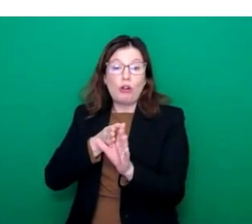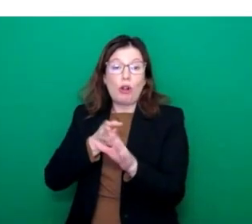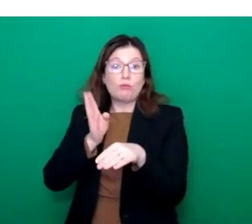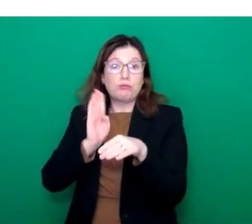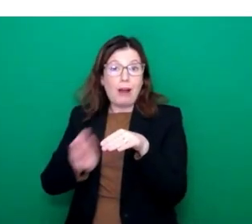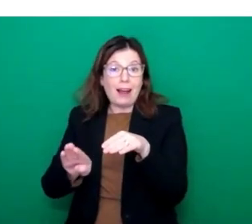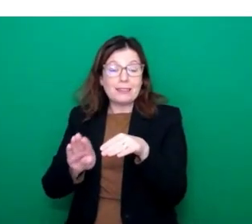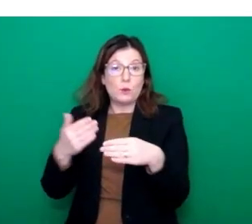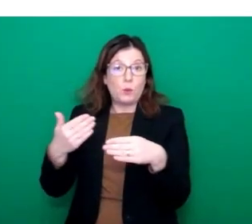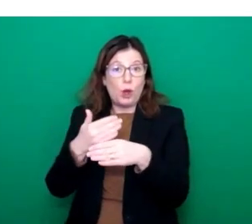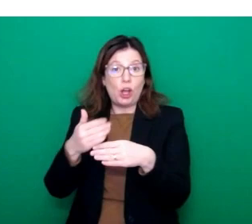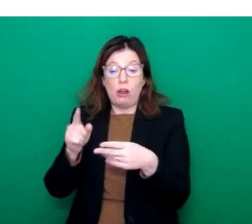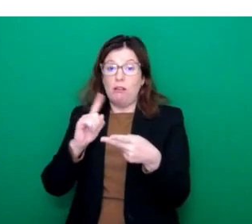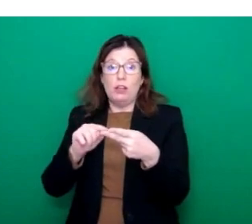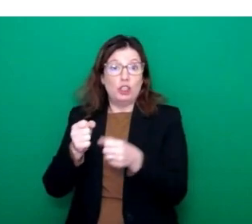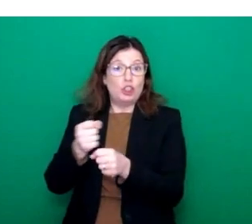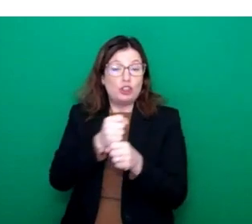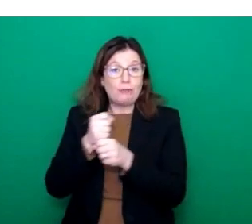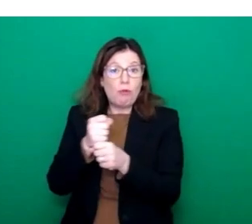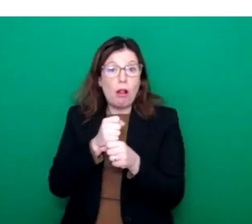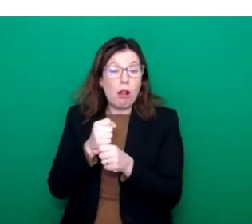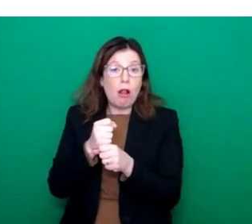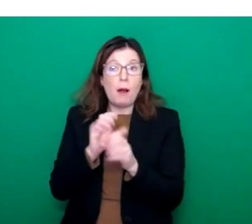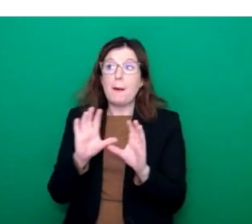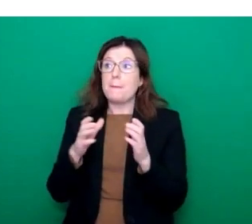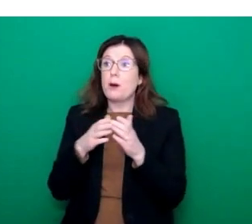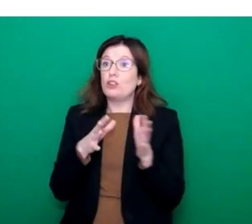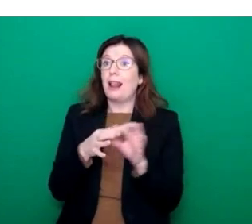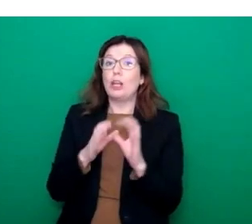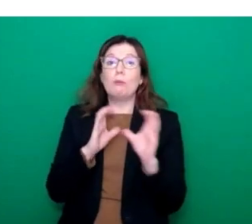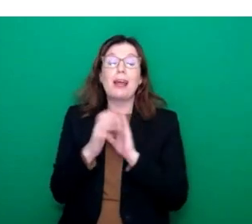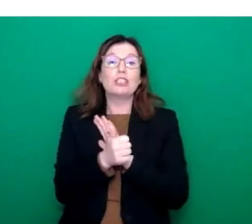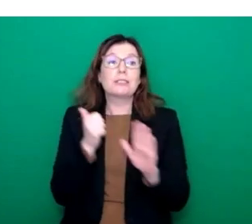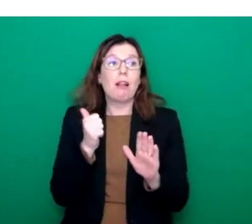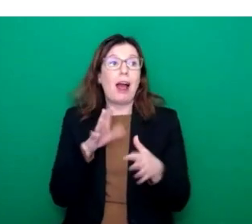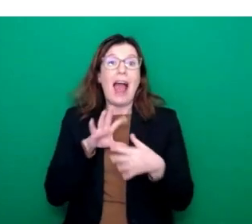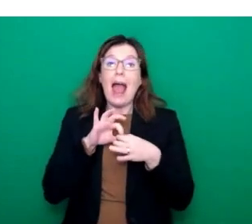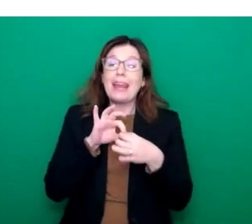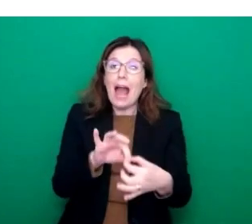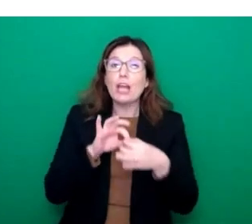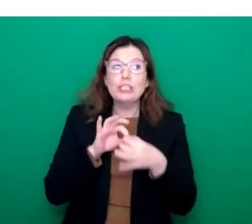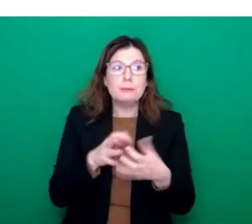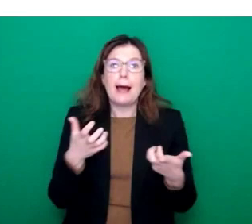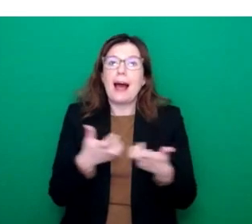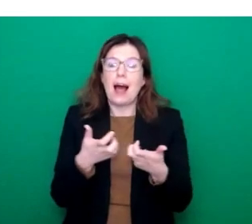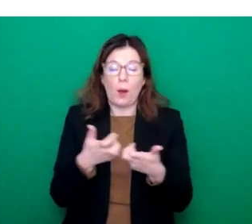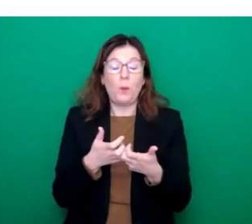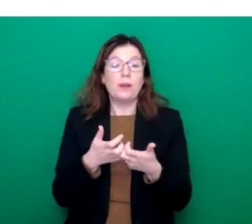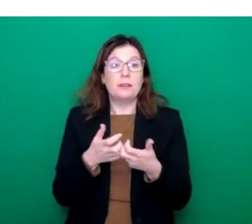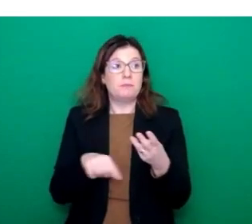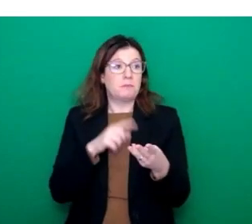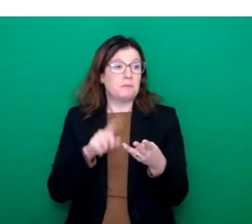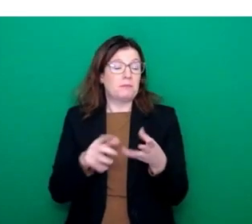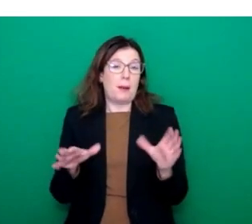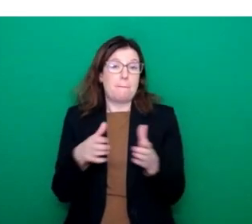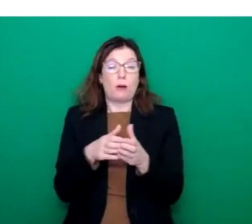work generally. There's modules in communication skills and engagement building. There's modules in